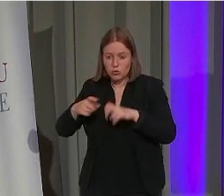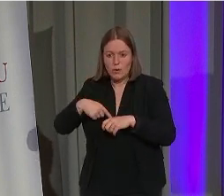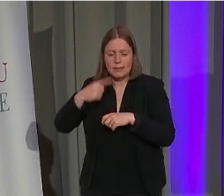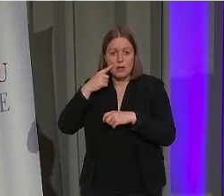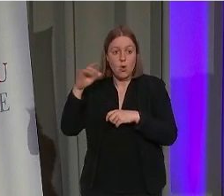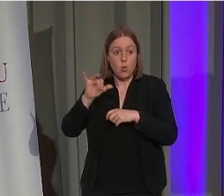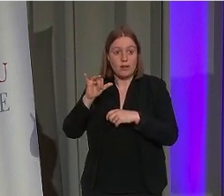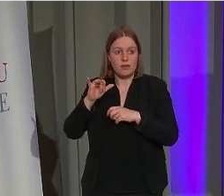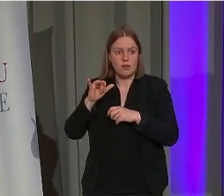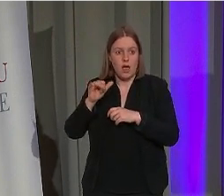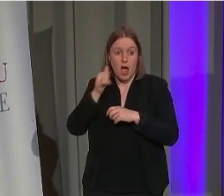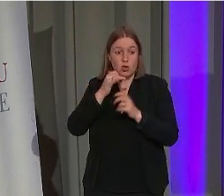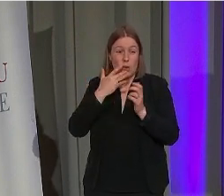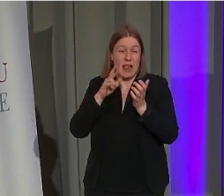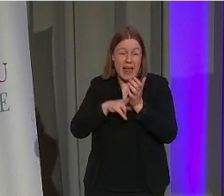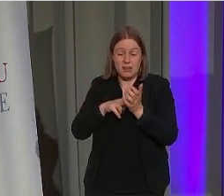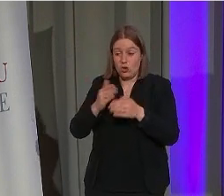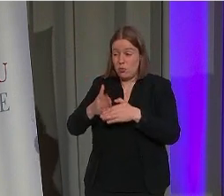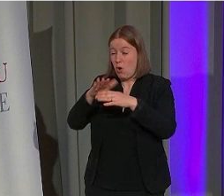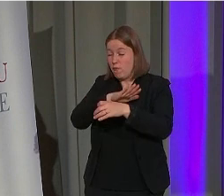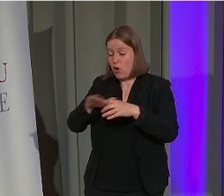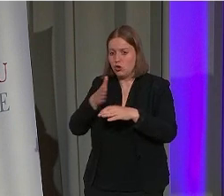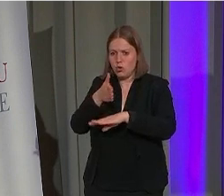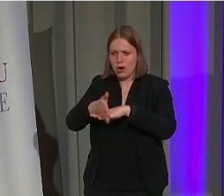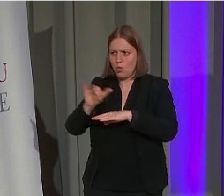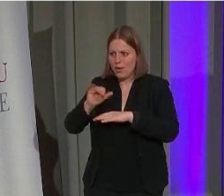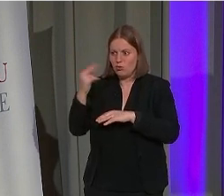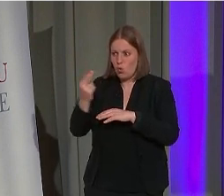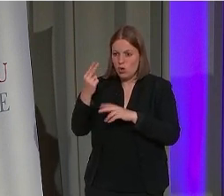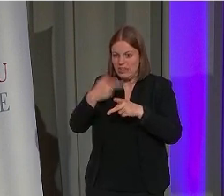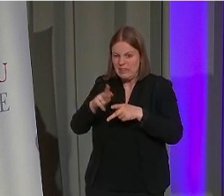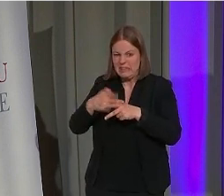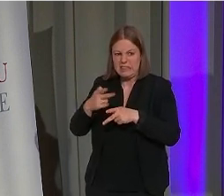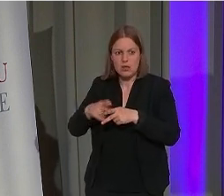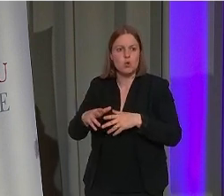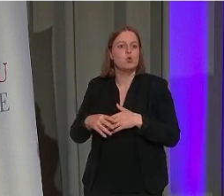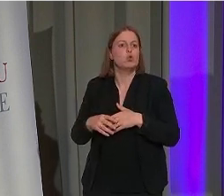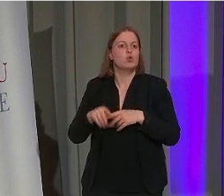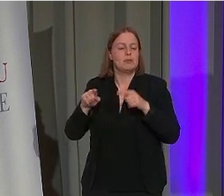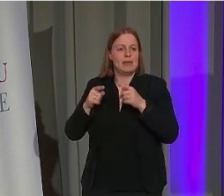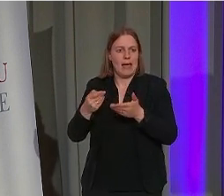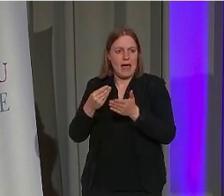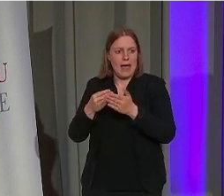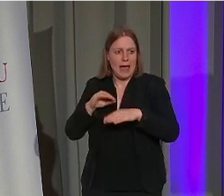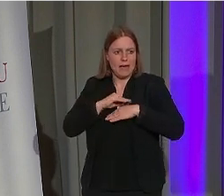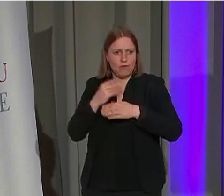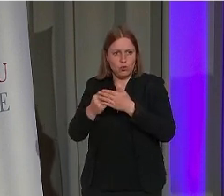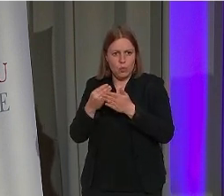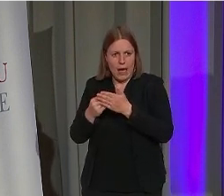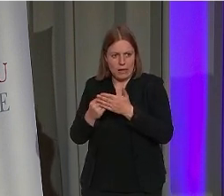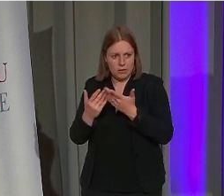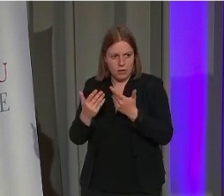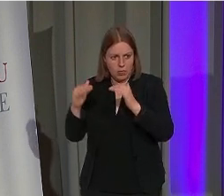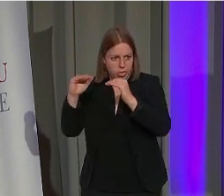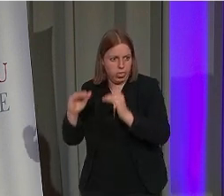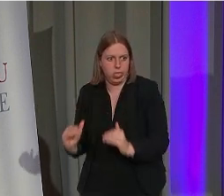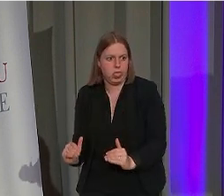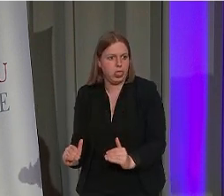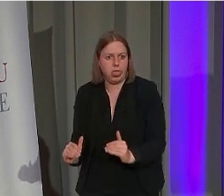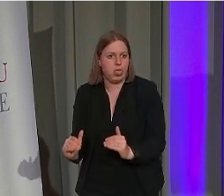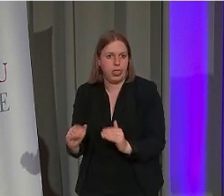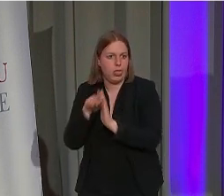extensive study, it appeared that the interventions that were needed to make the building fully accessible would actually damage the